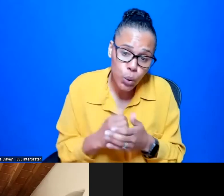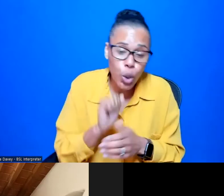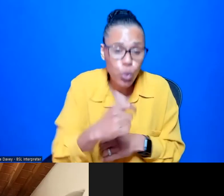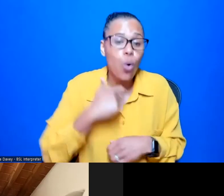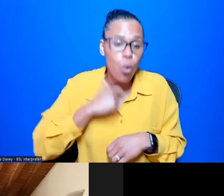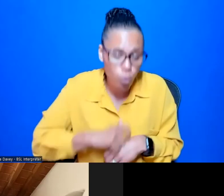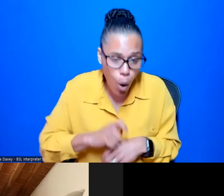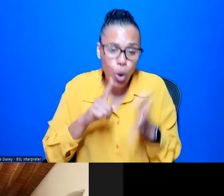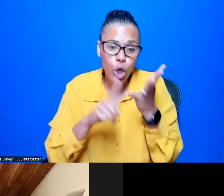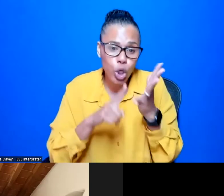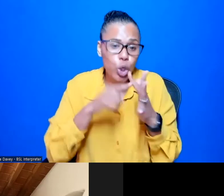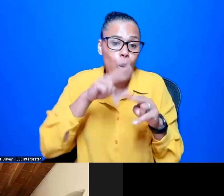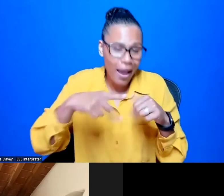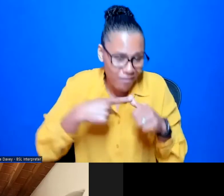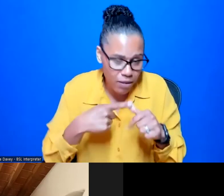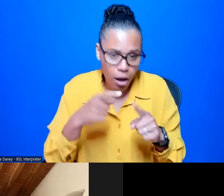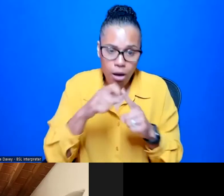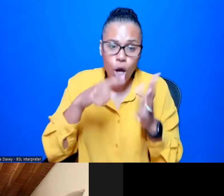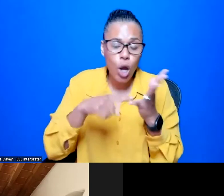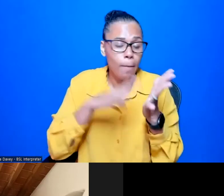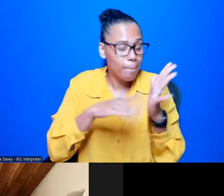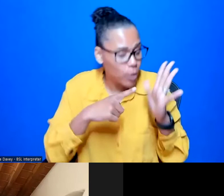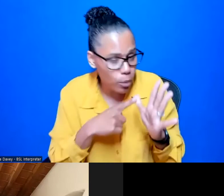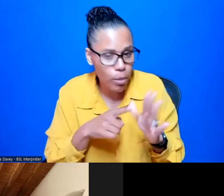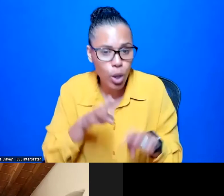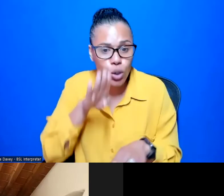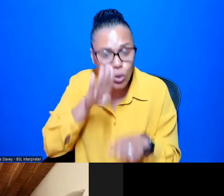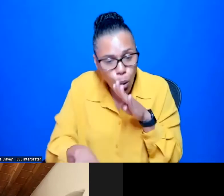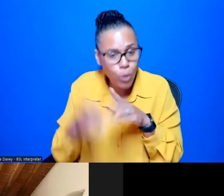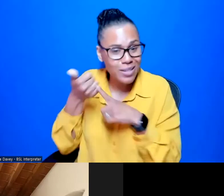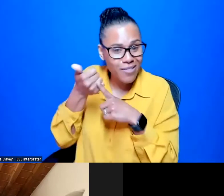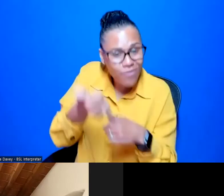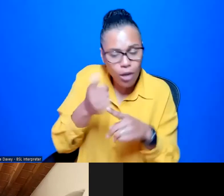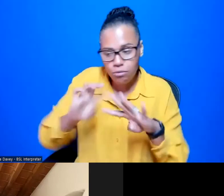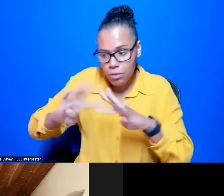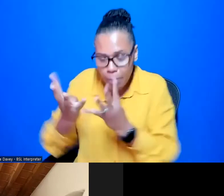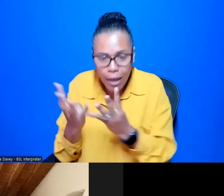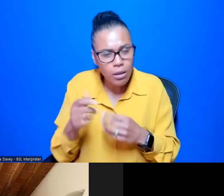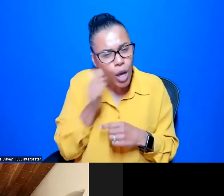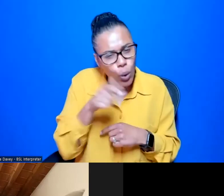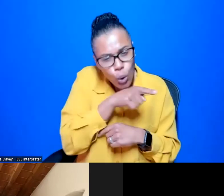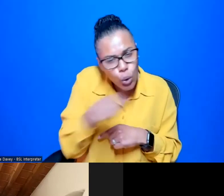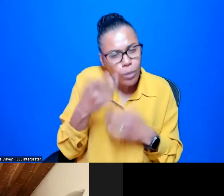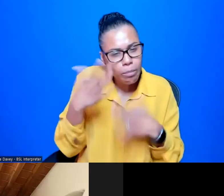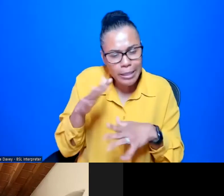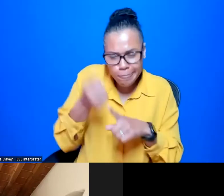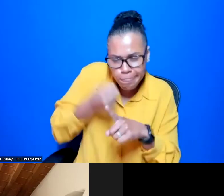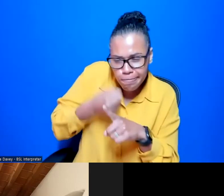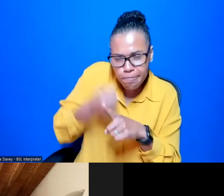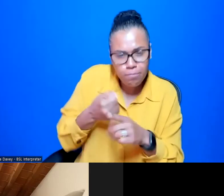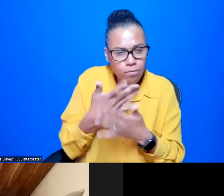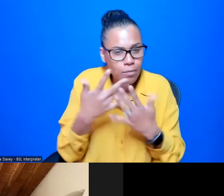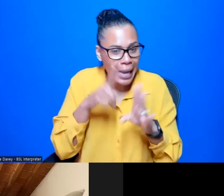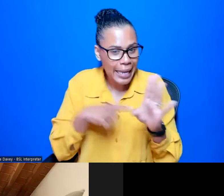on the Sports Monitoring Advisory Panel, these are things that I know that you've been working hard on for a number of years. And so based